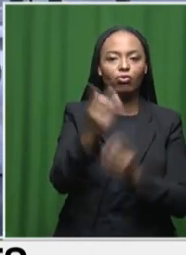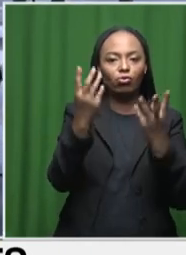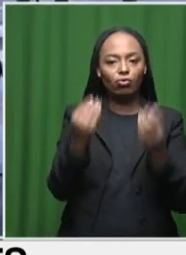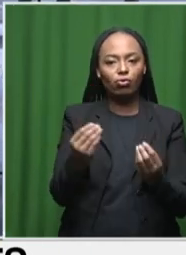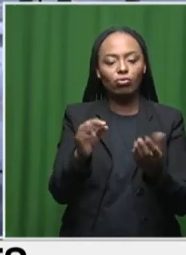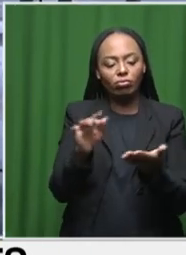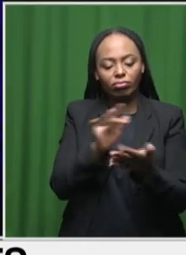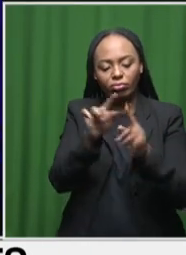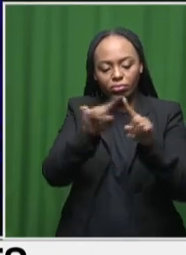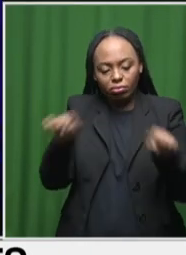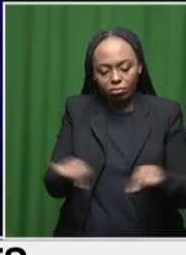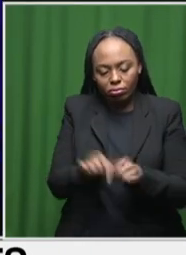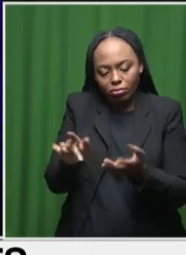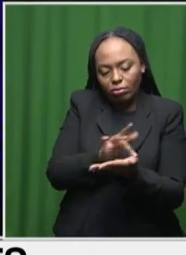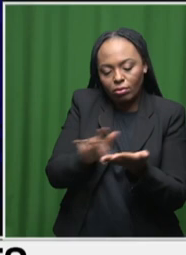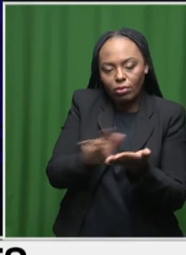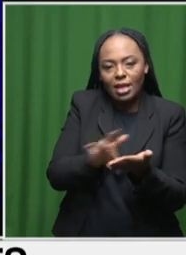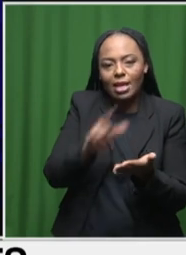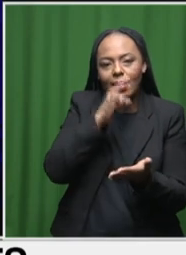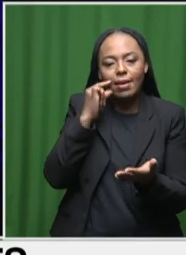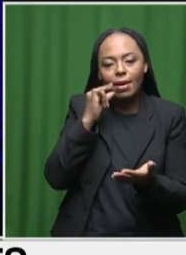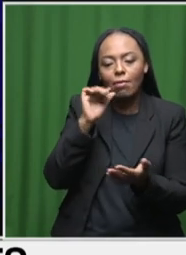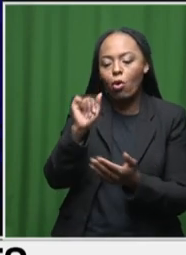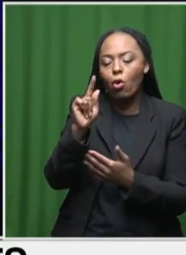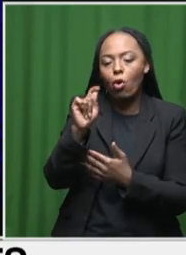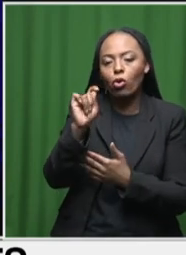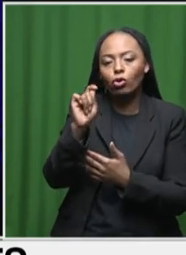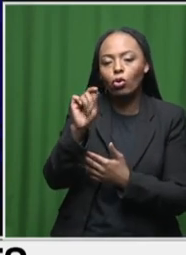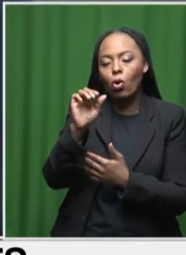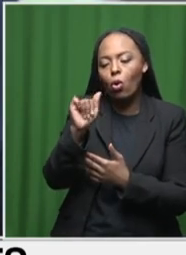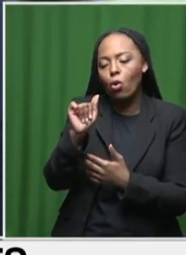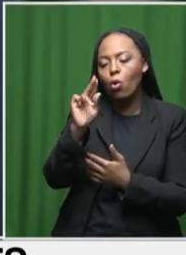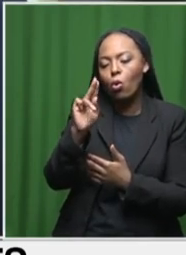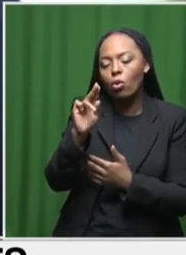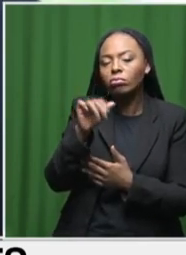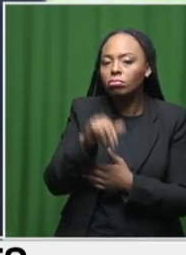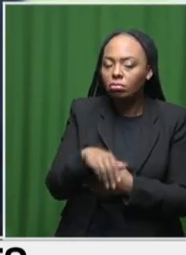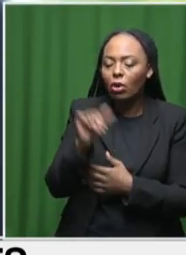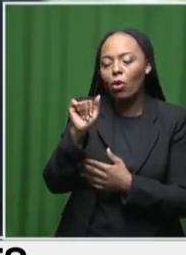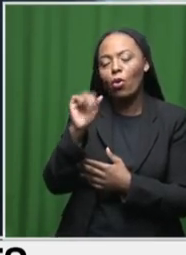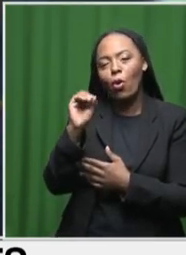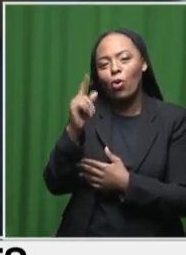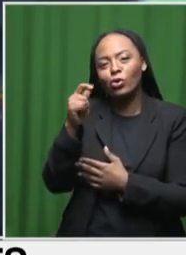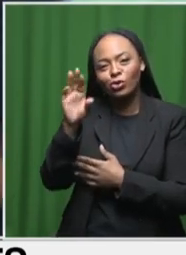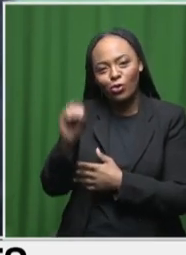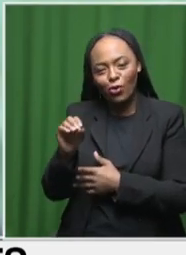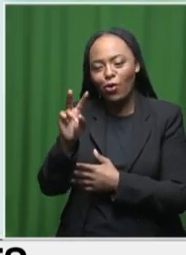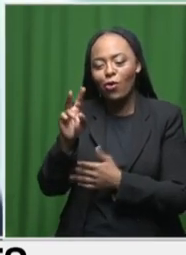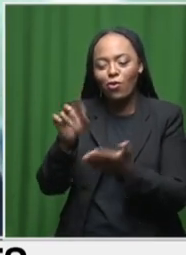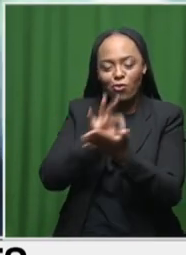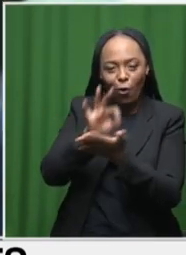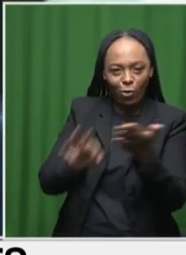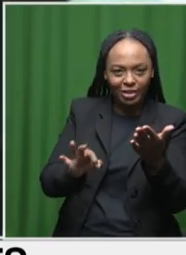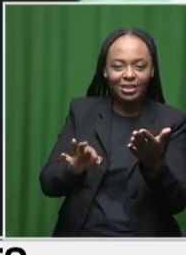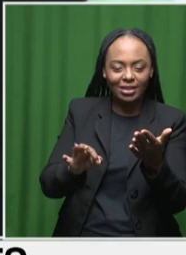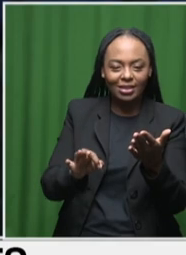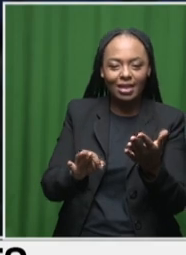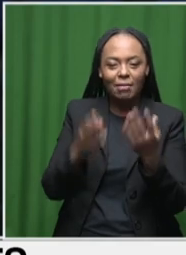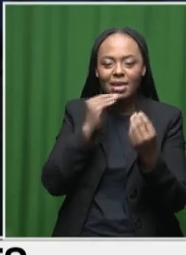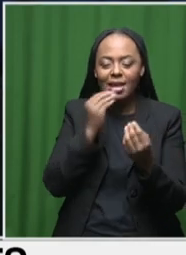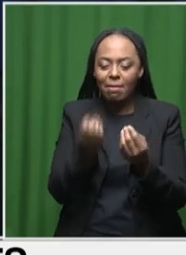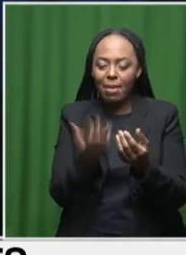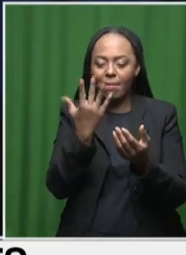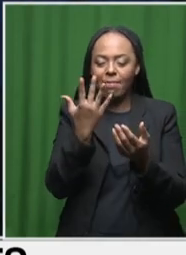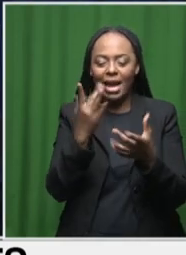called OpaVote, or a method called OpaVote. It's an electronic voting platform where you will get a link and a code. You